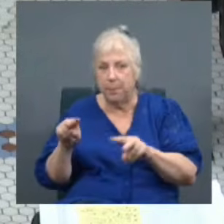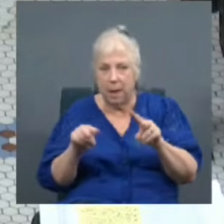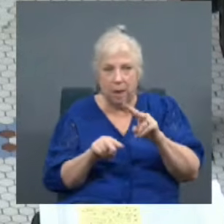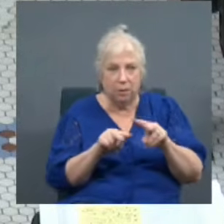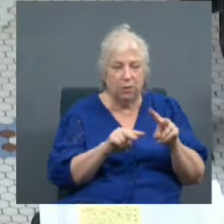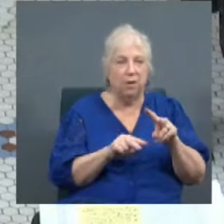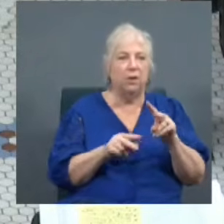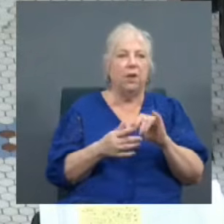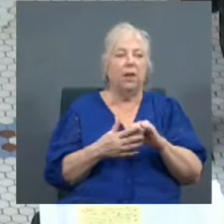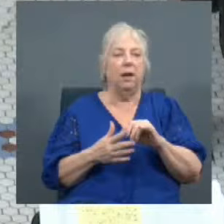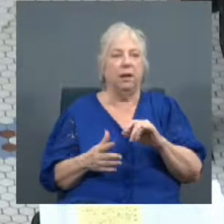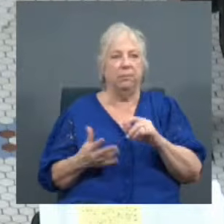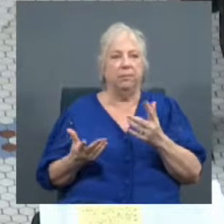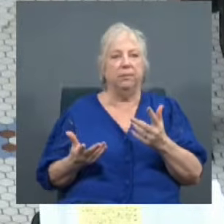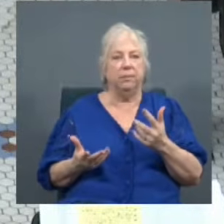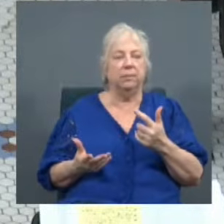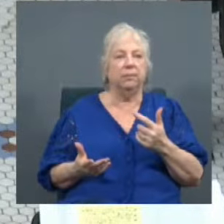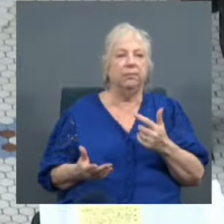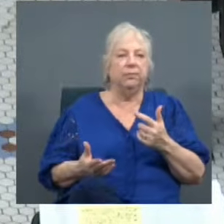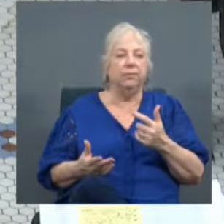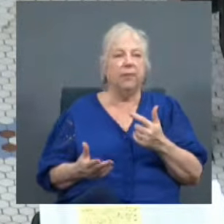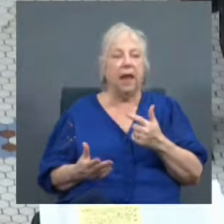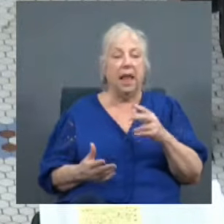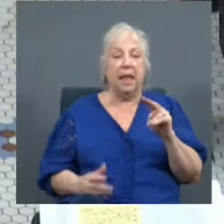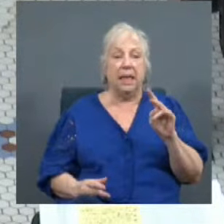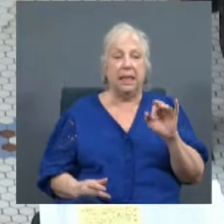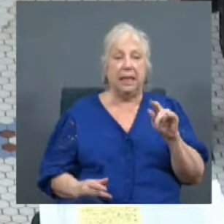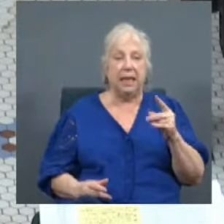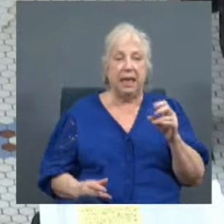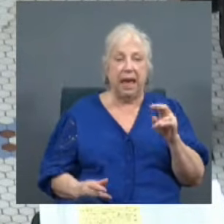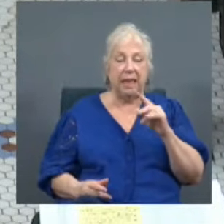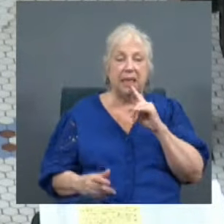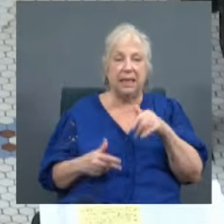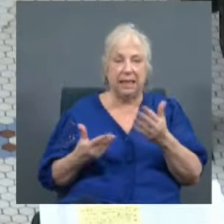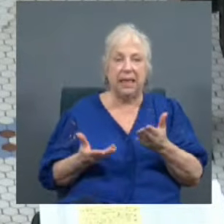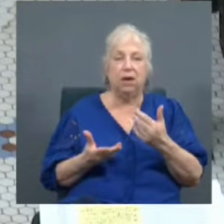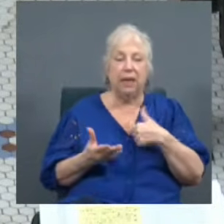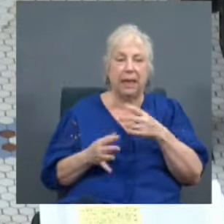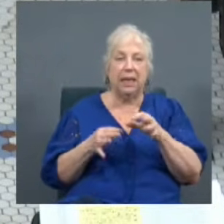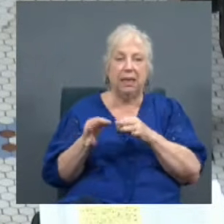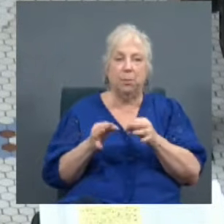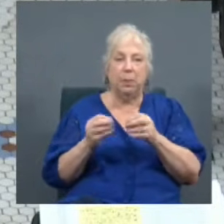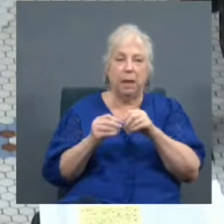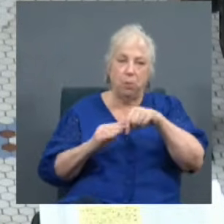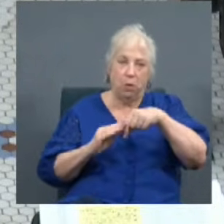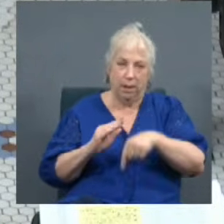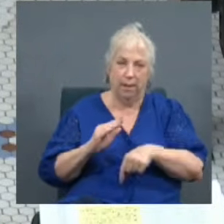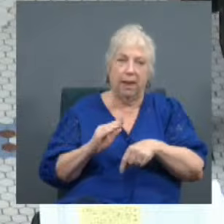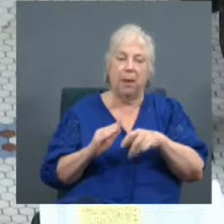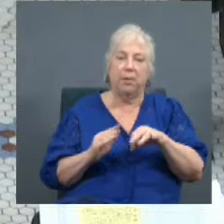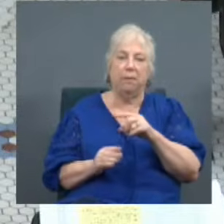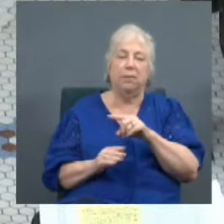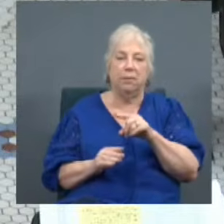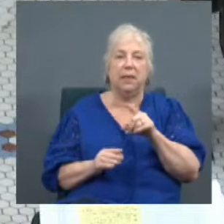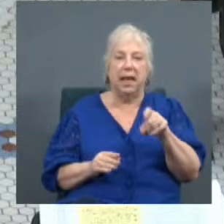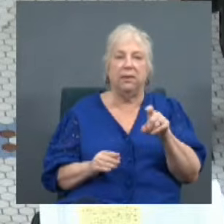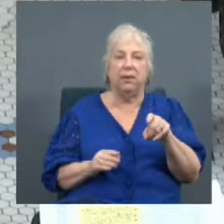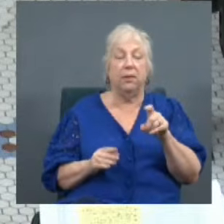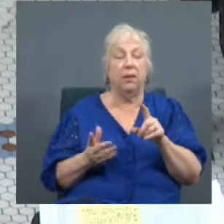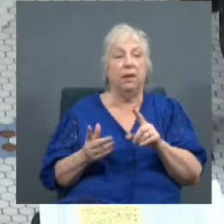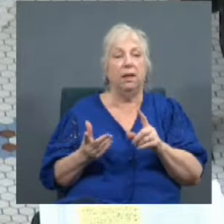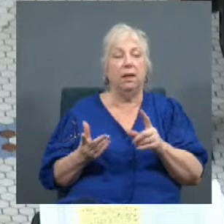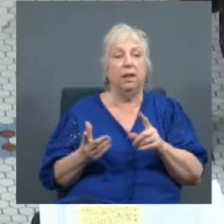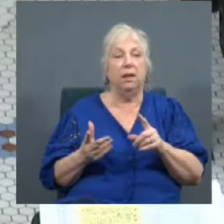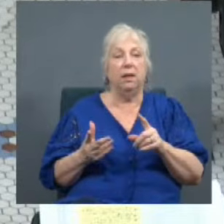all of these things, and Nathan's here too. He could get into some details if necessary. But